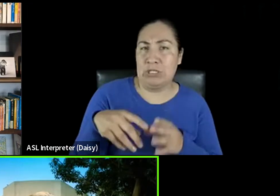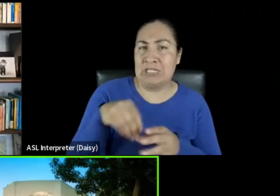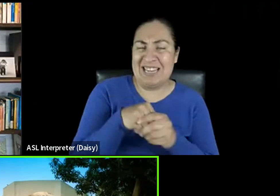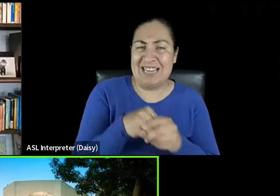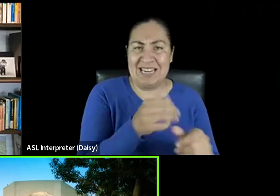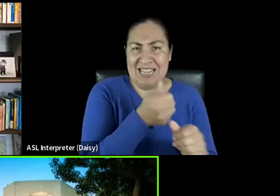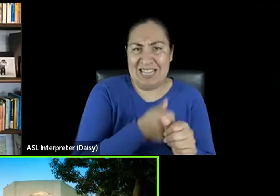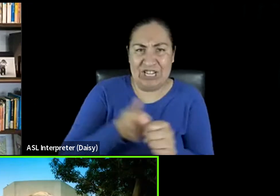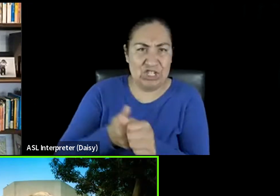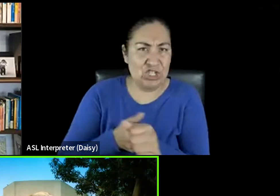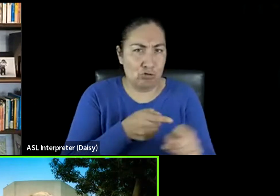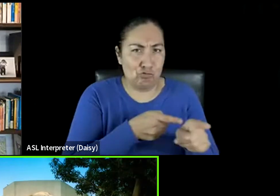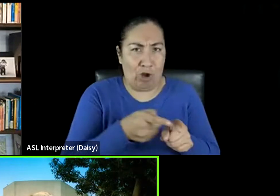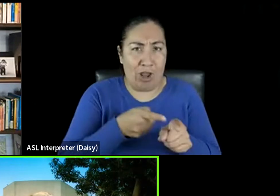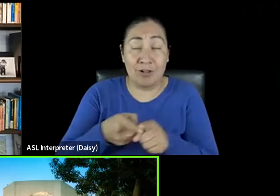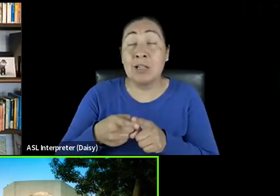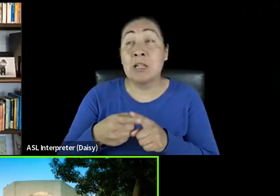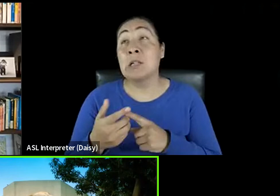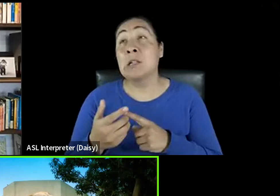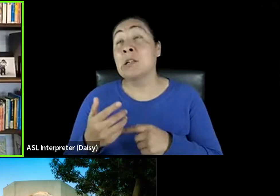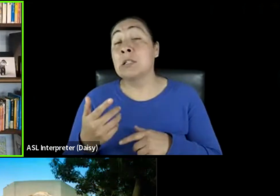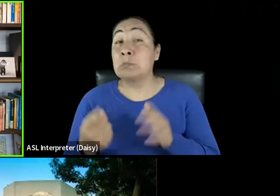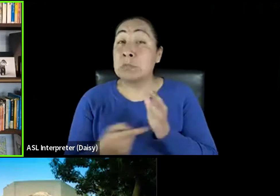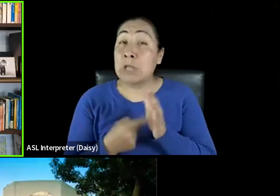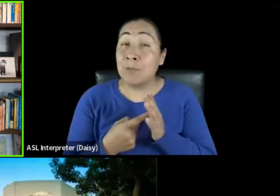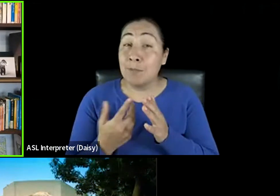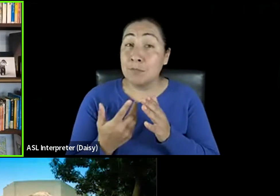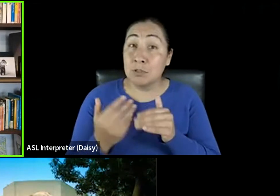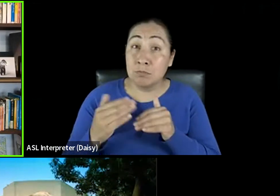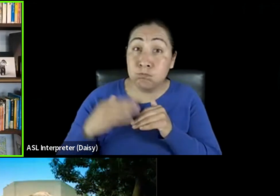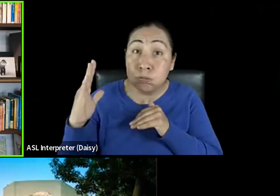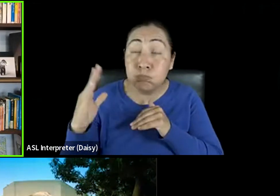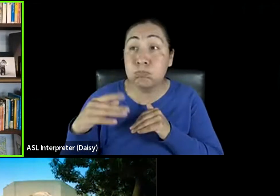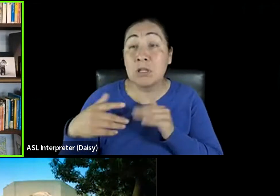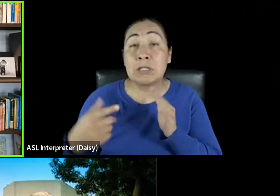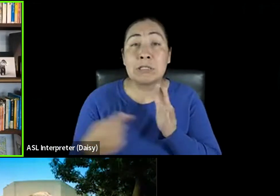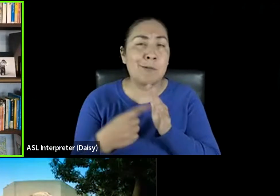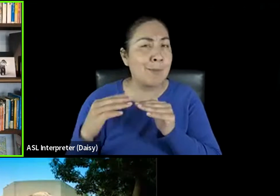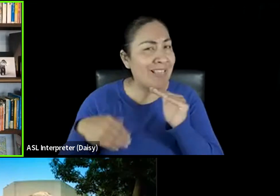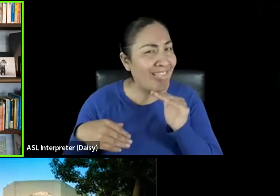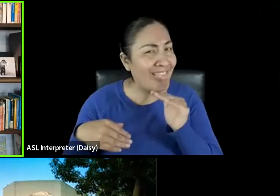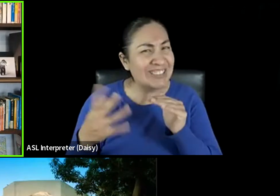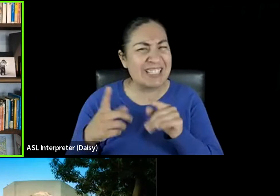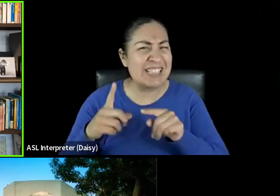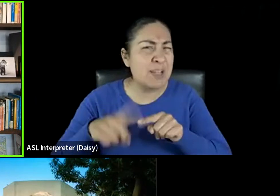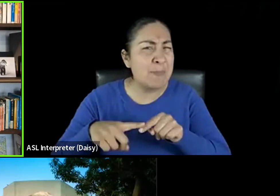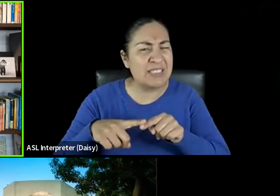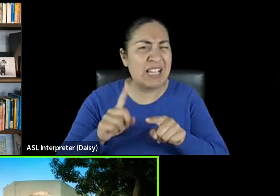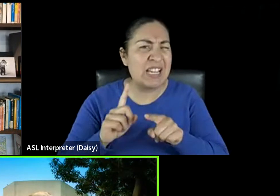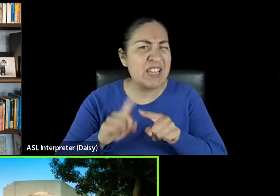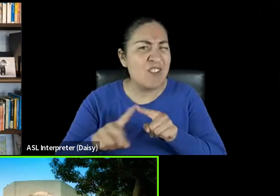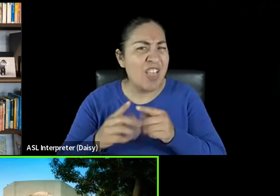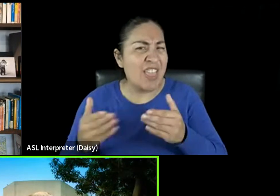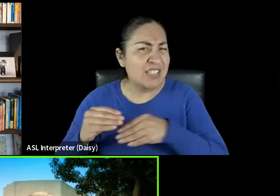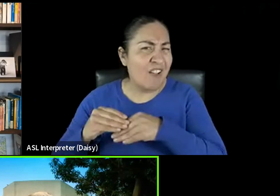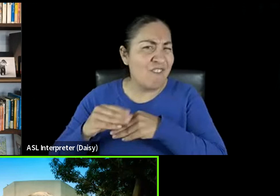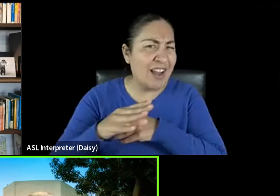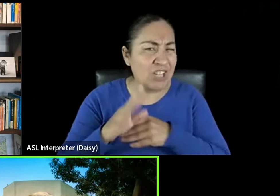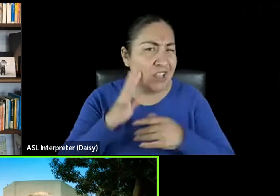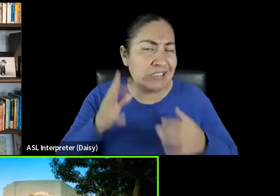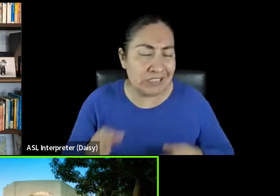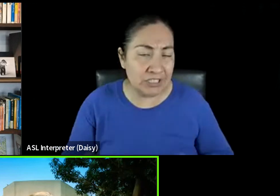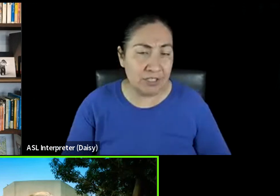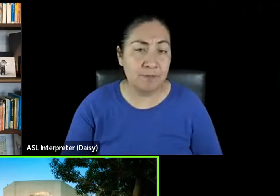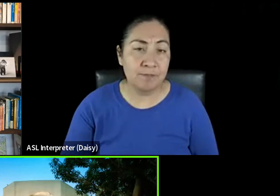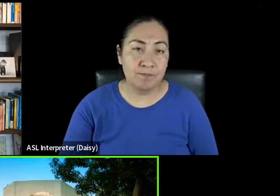Okay. Now, some years it's a little more than that. Some years it's a little less than that. It just depends on a number of different things. So there's a